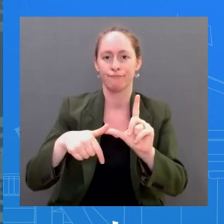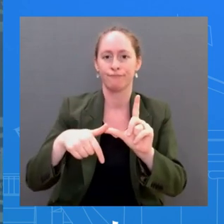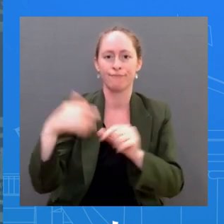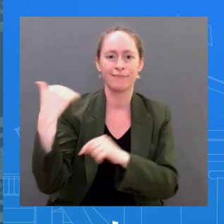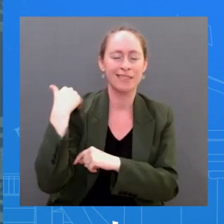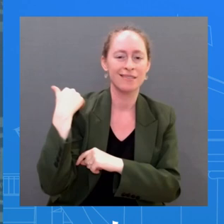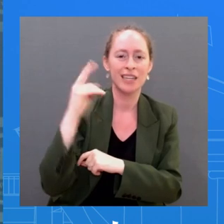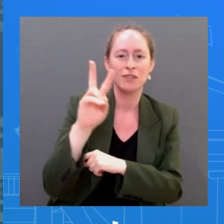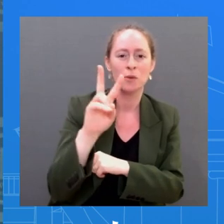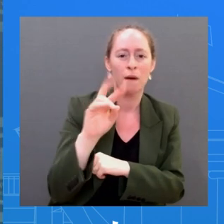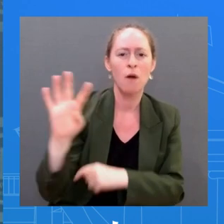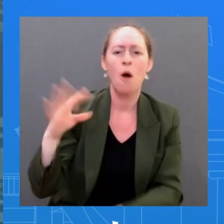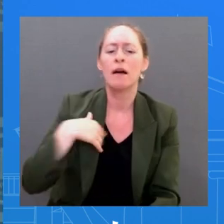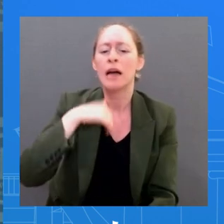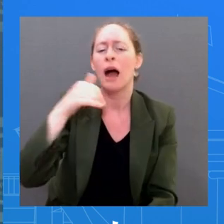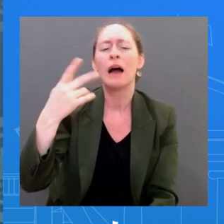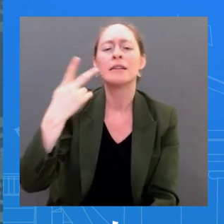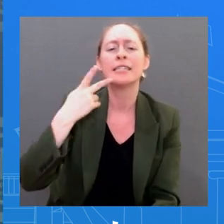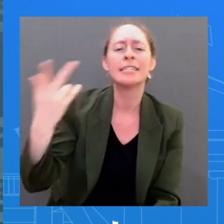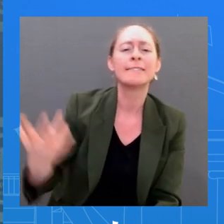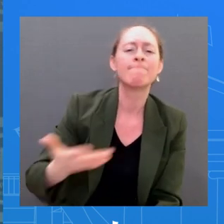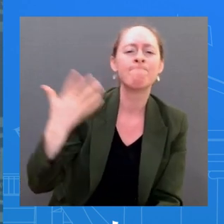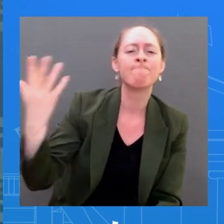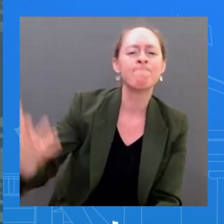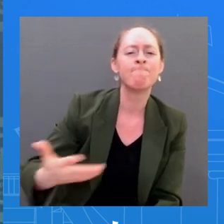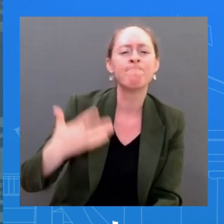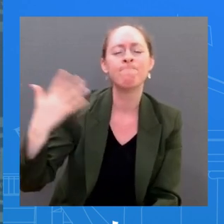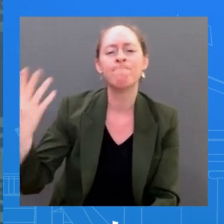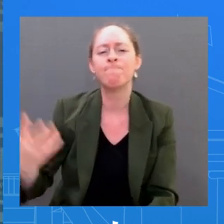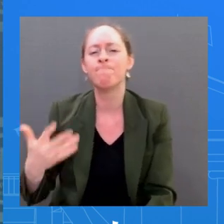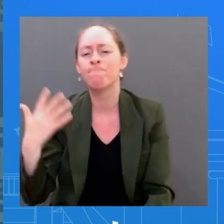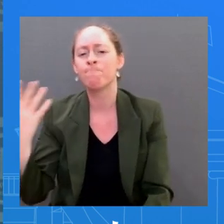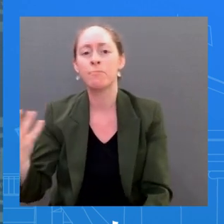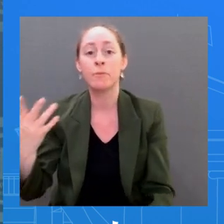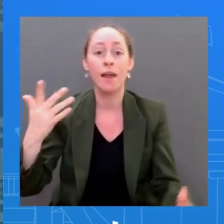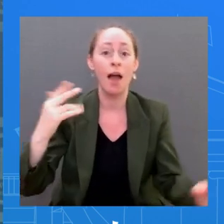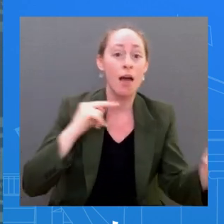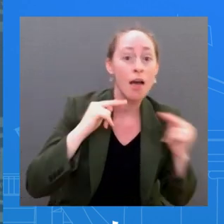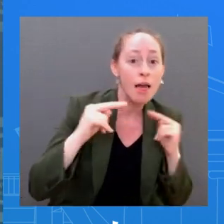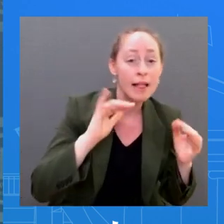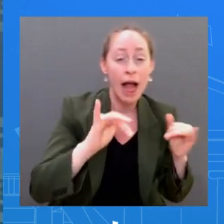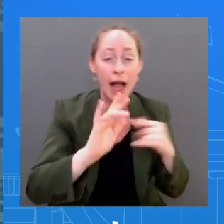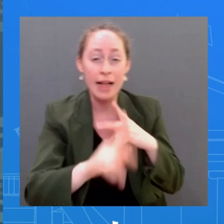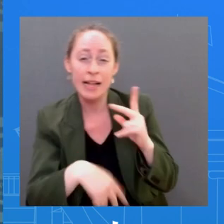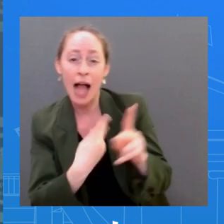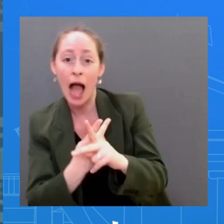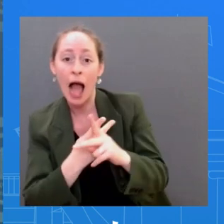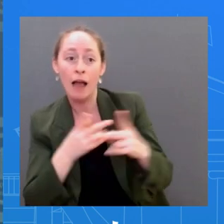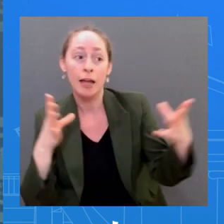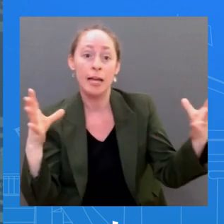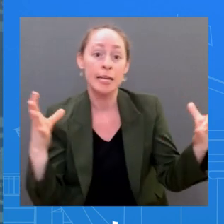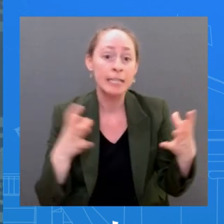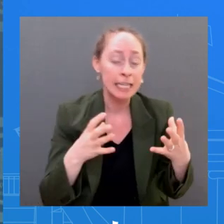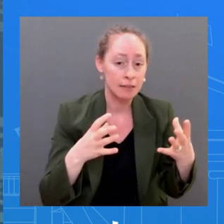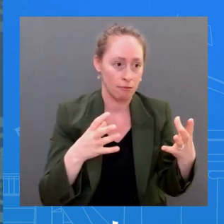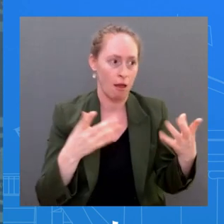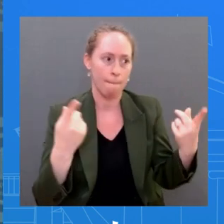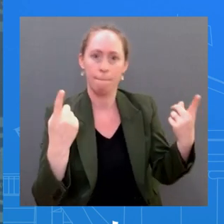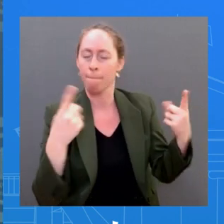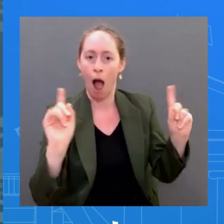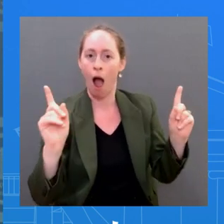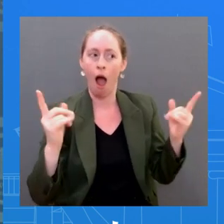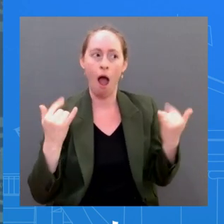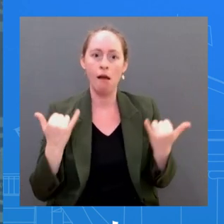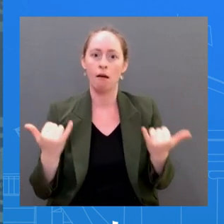this type of negotiations or this type of coming together from both sides in a very long time. It's been decades. So he is